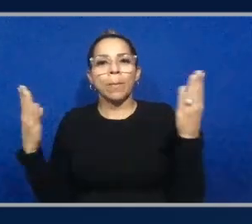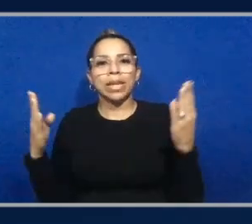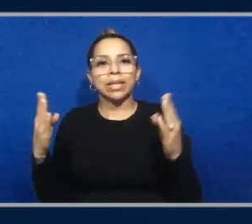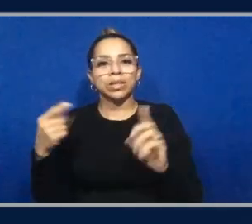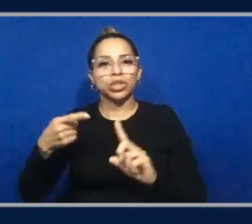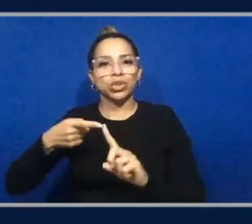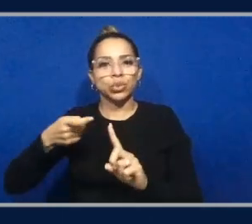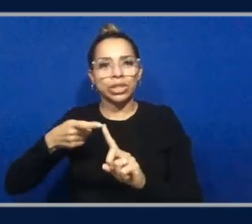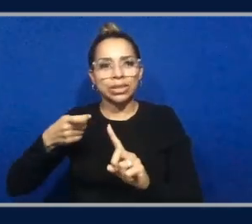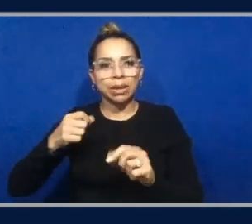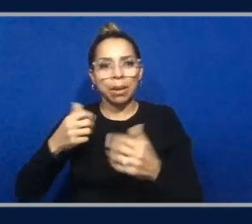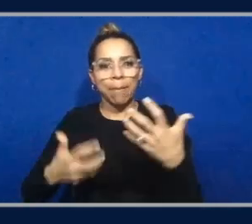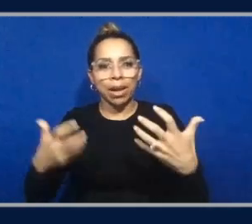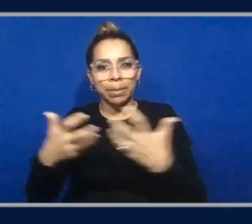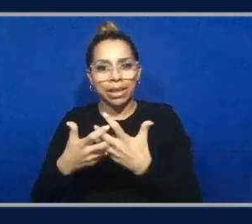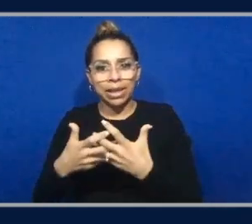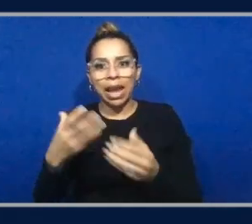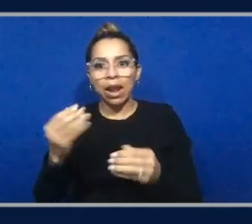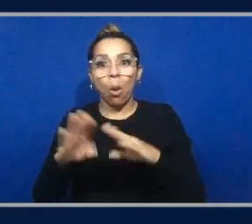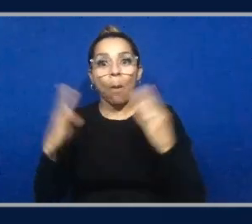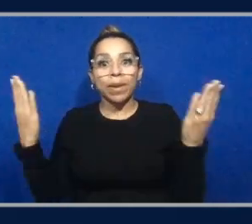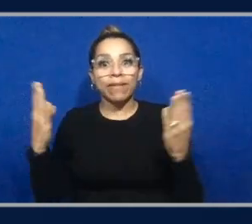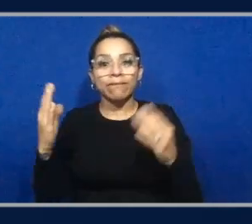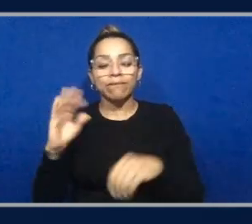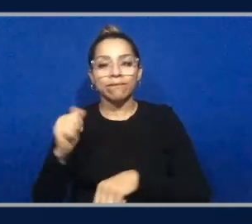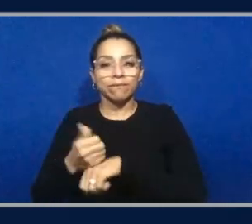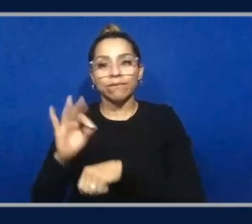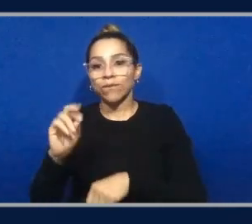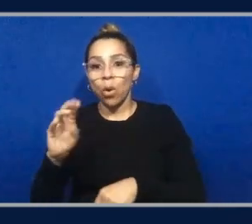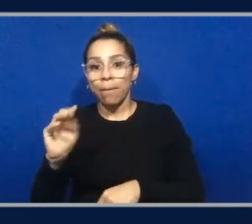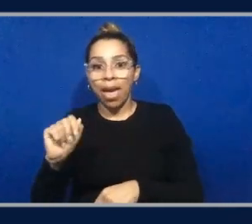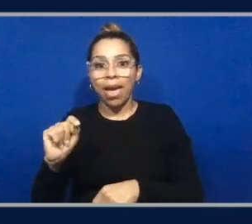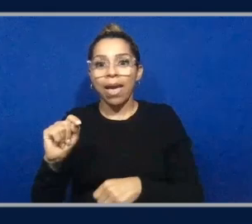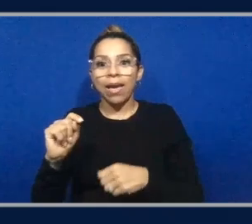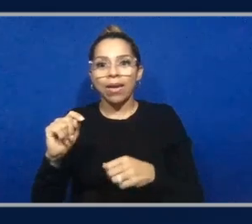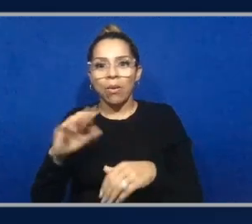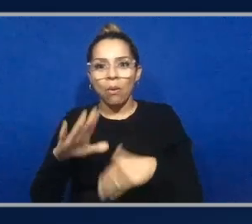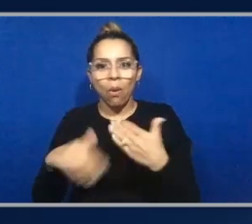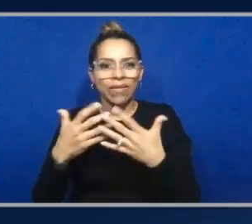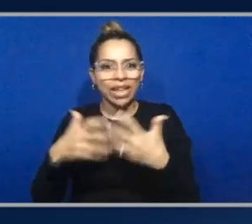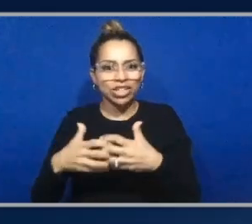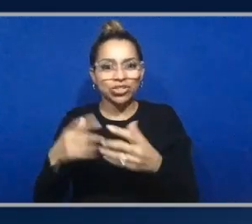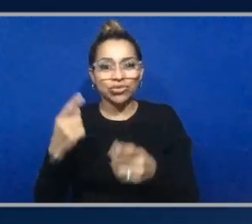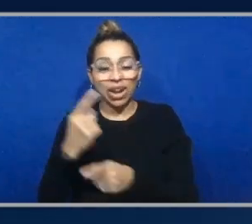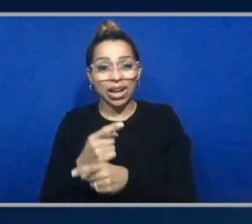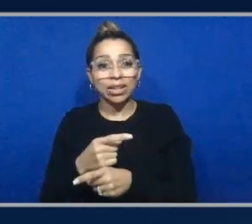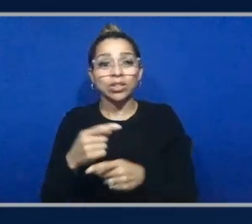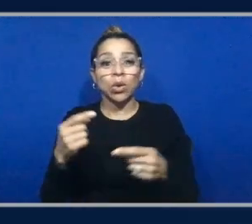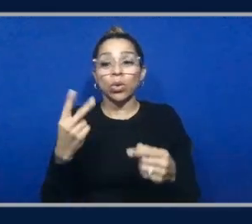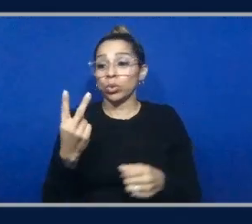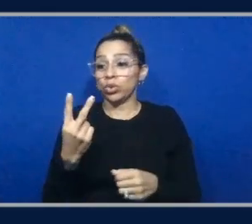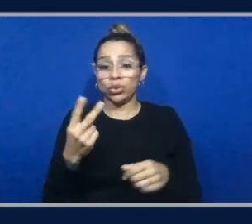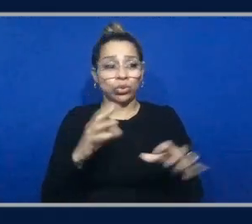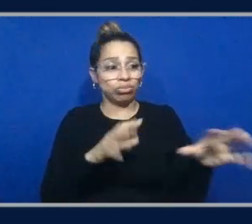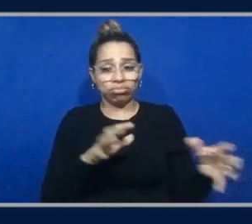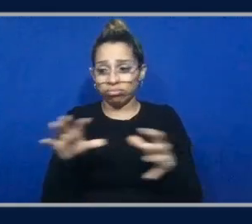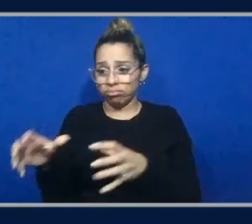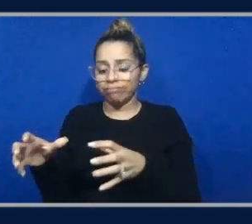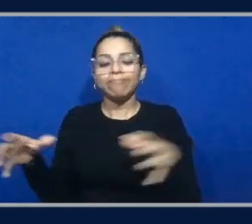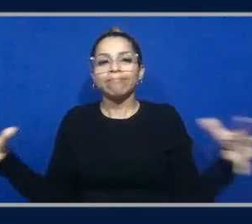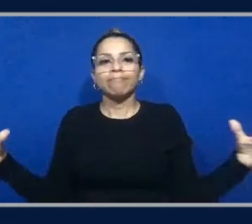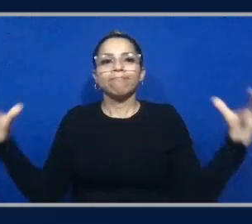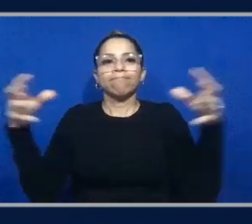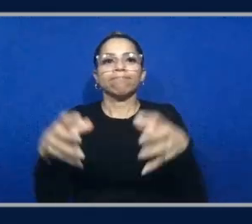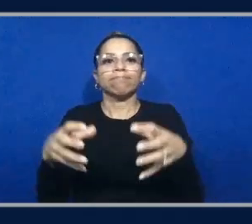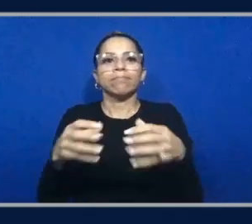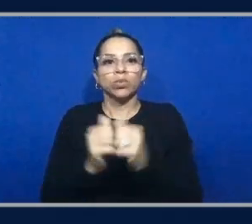engines, right? So what we are doing with SageMaker Lakehouse is we are bringing these two worlds together and giving open access to all your data. Now you can, in